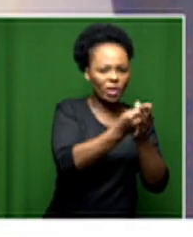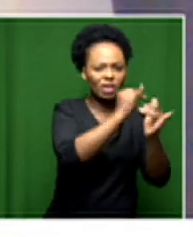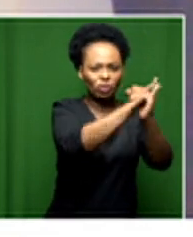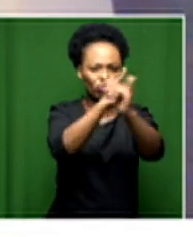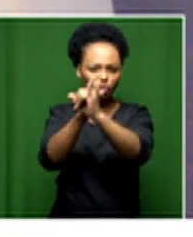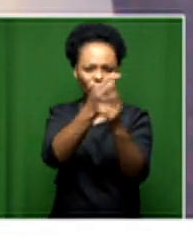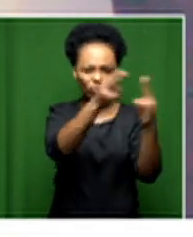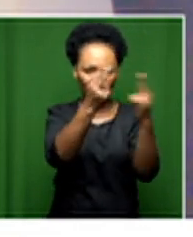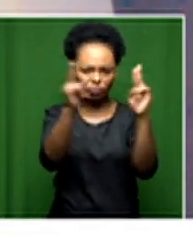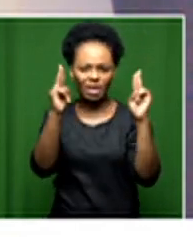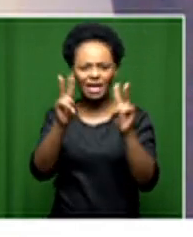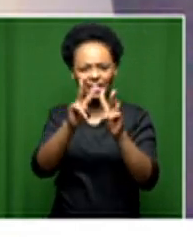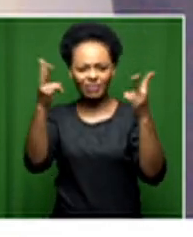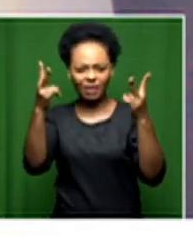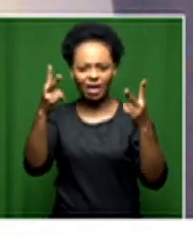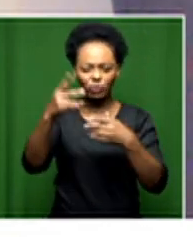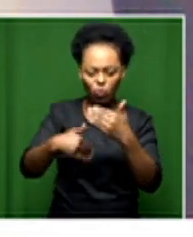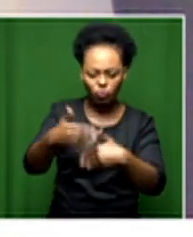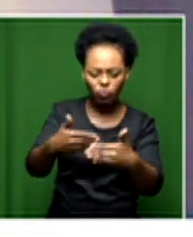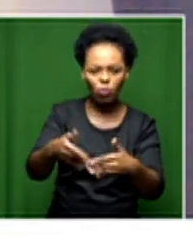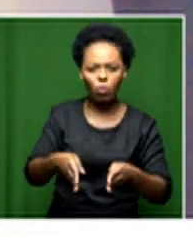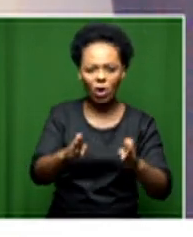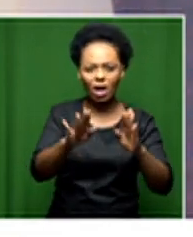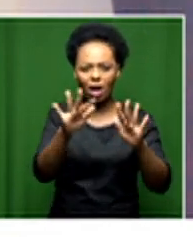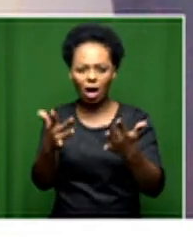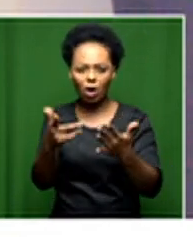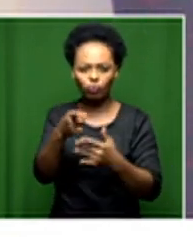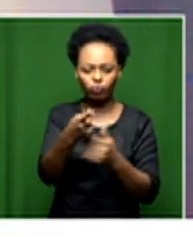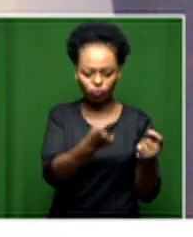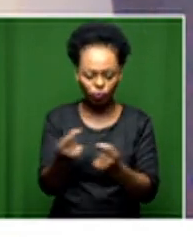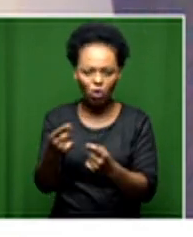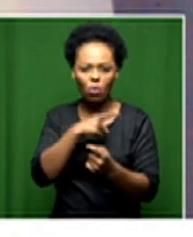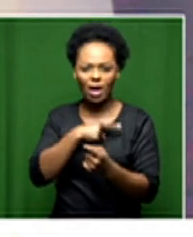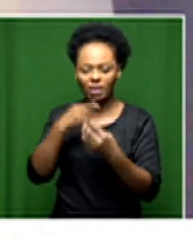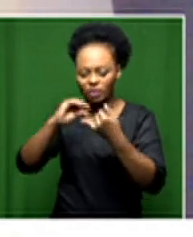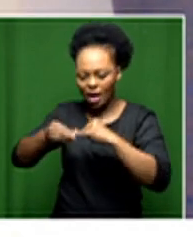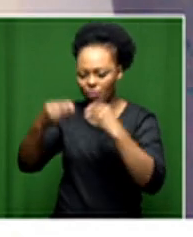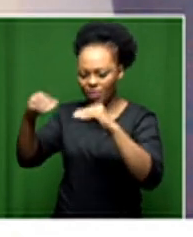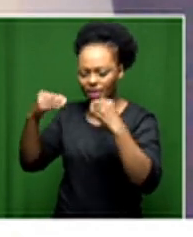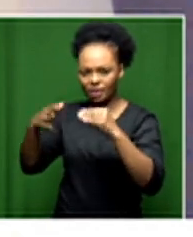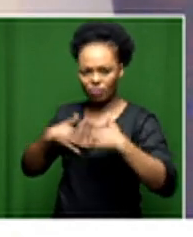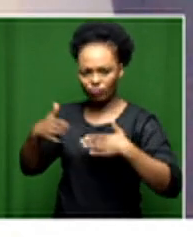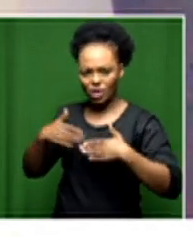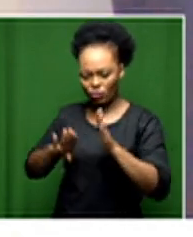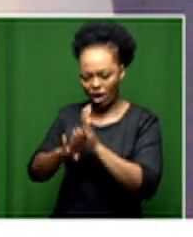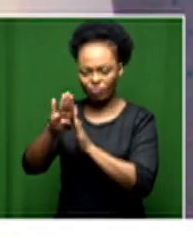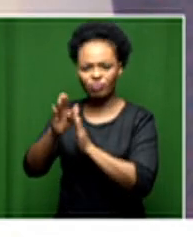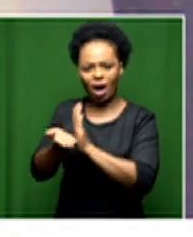different disbursement model that will apply while we are busy with the exercise of enhancing our disbursement module in the